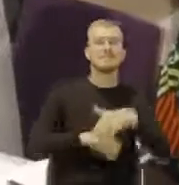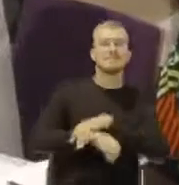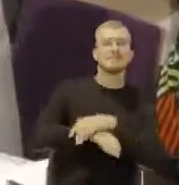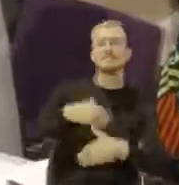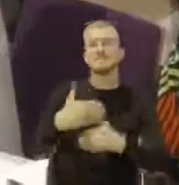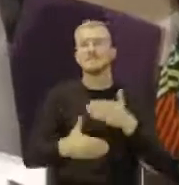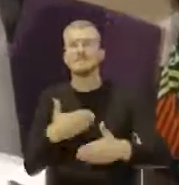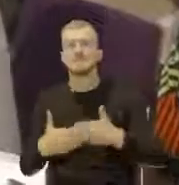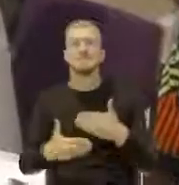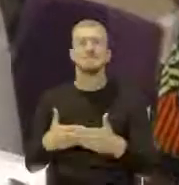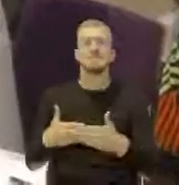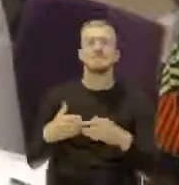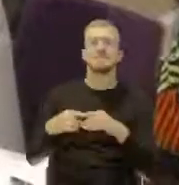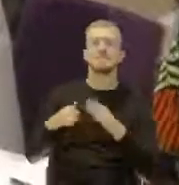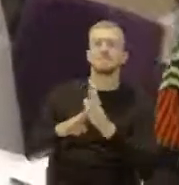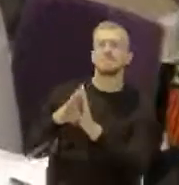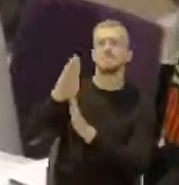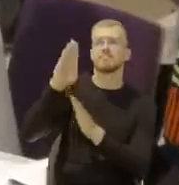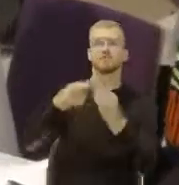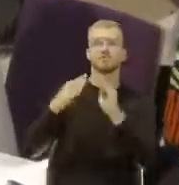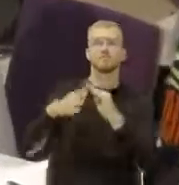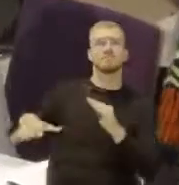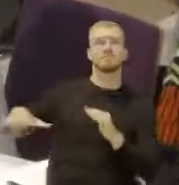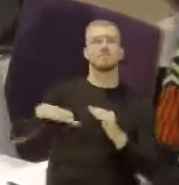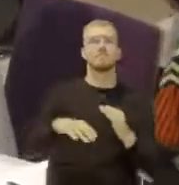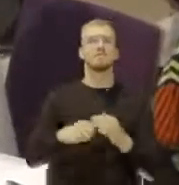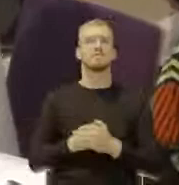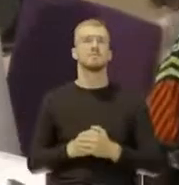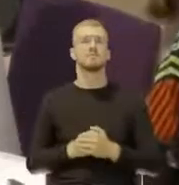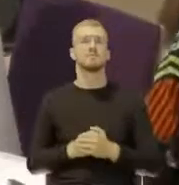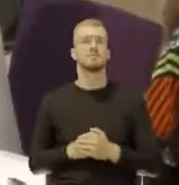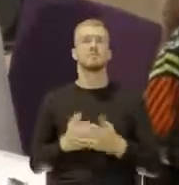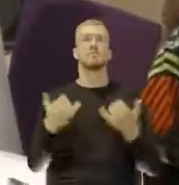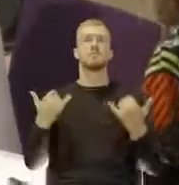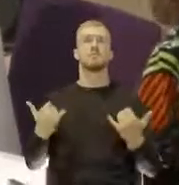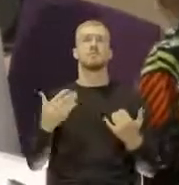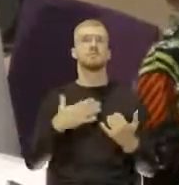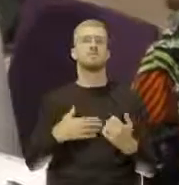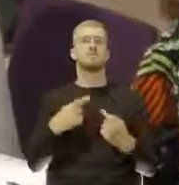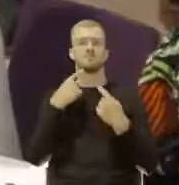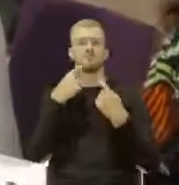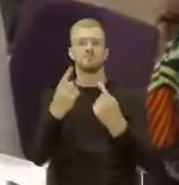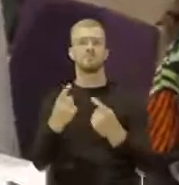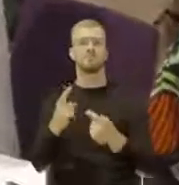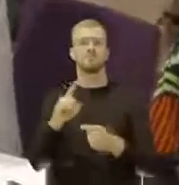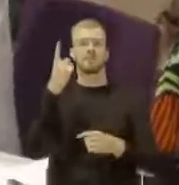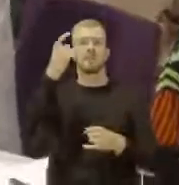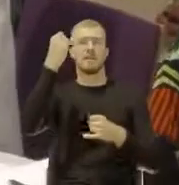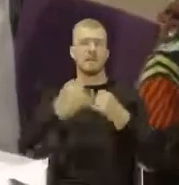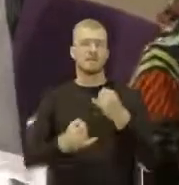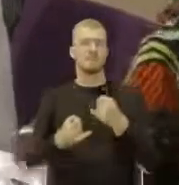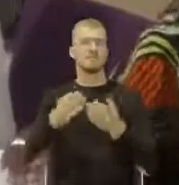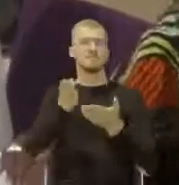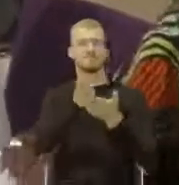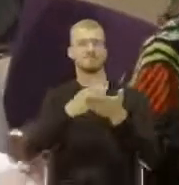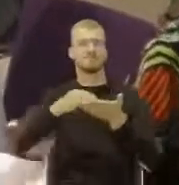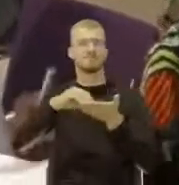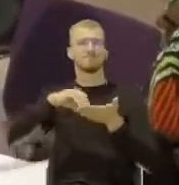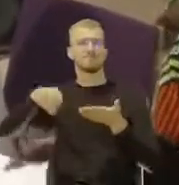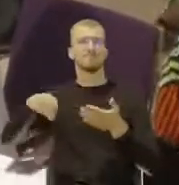close this first segment with the intervention of